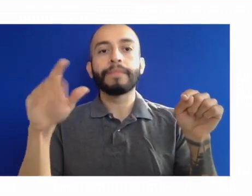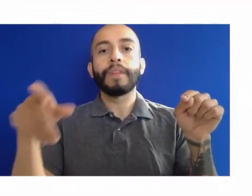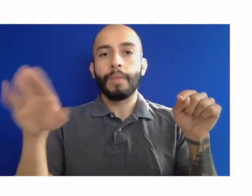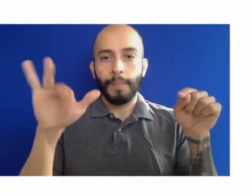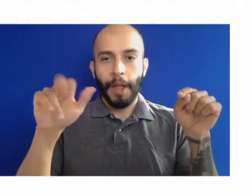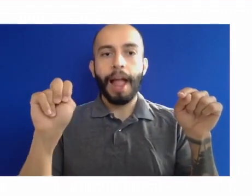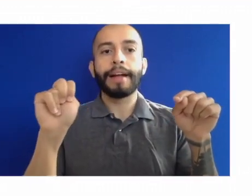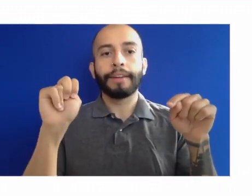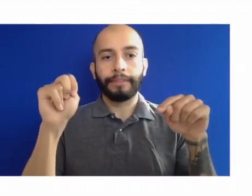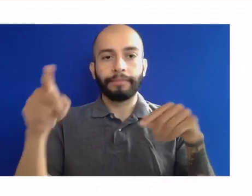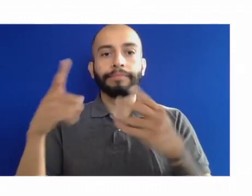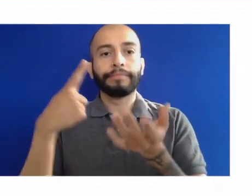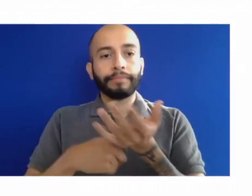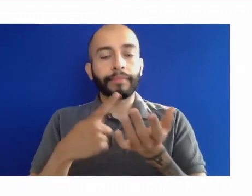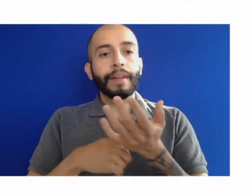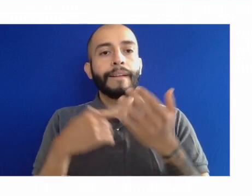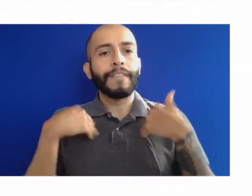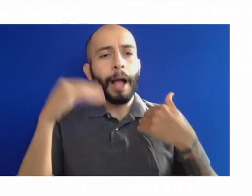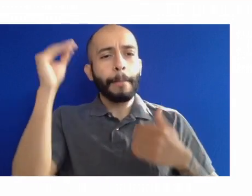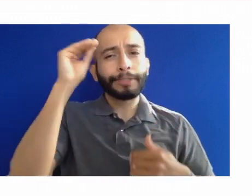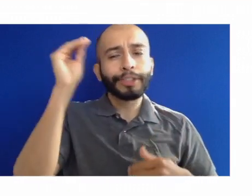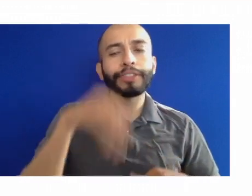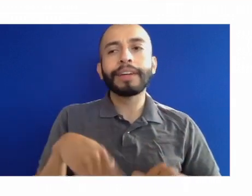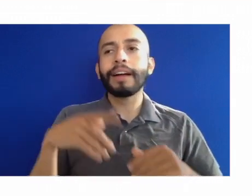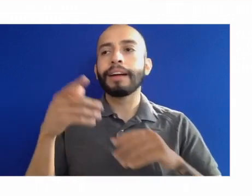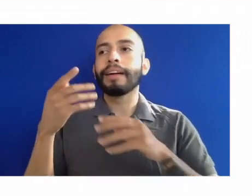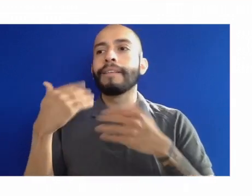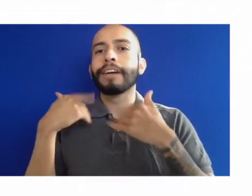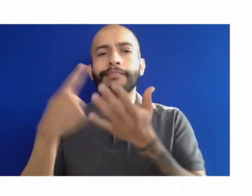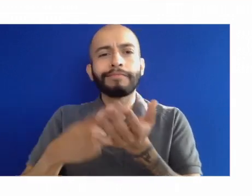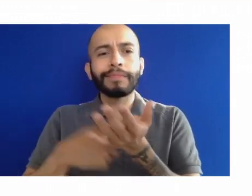10% of what we were looking at in our analysis was false there,